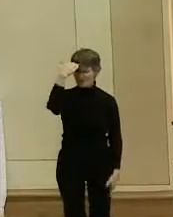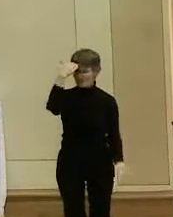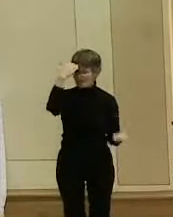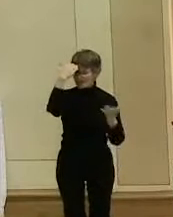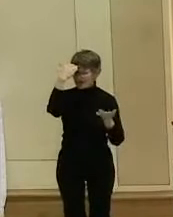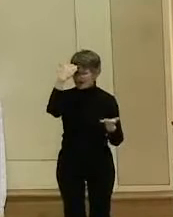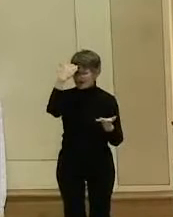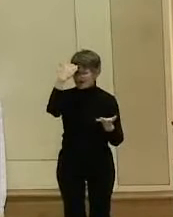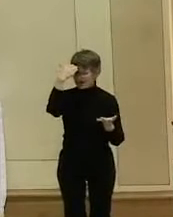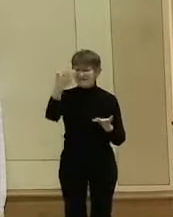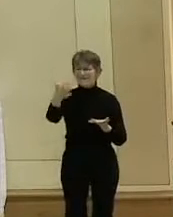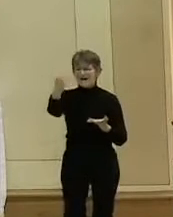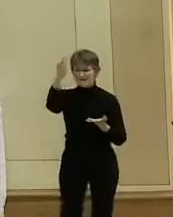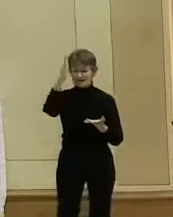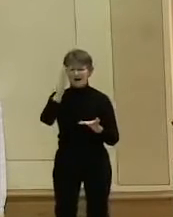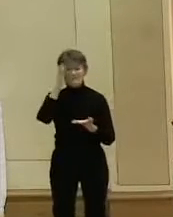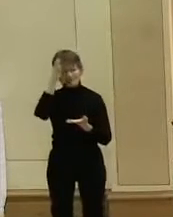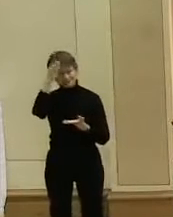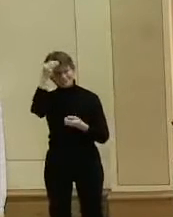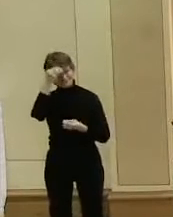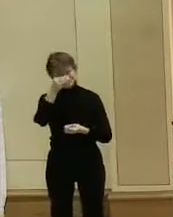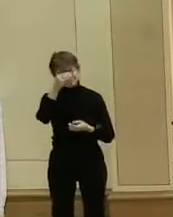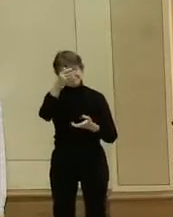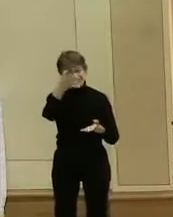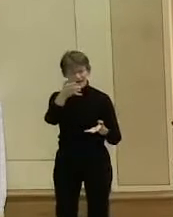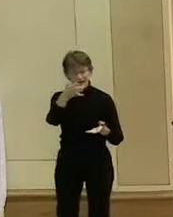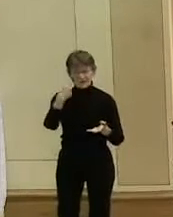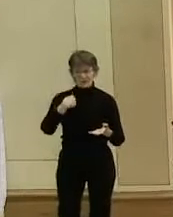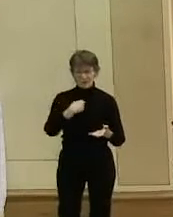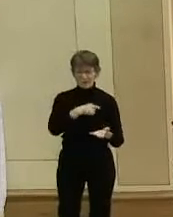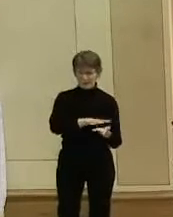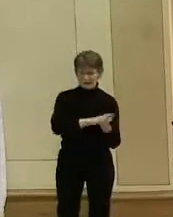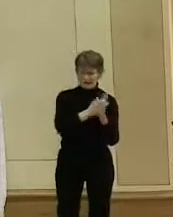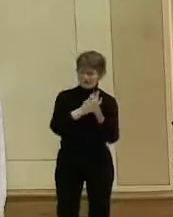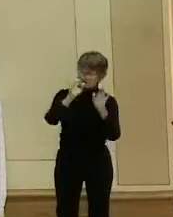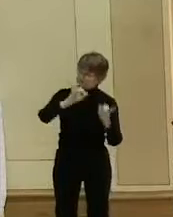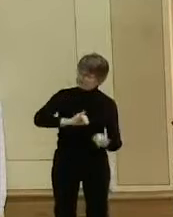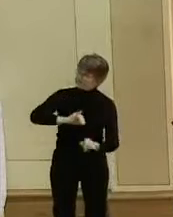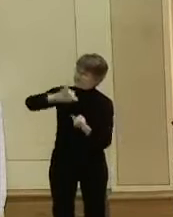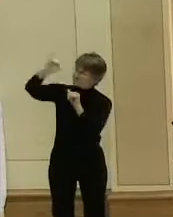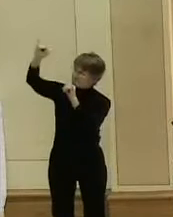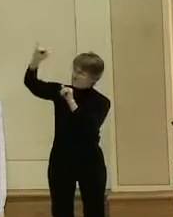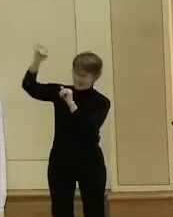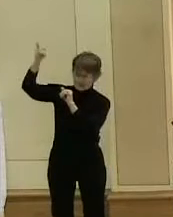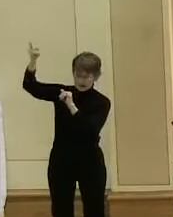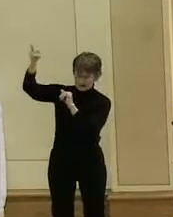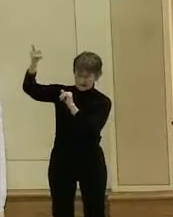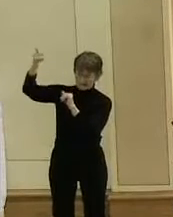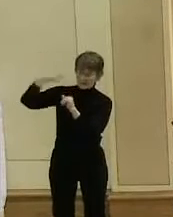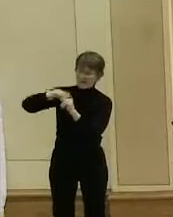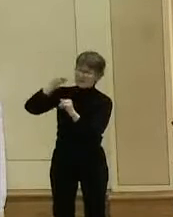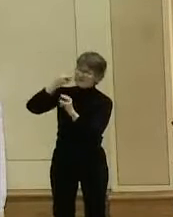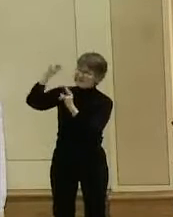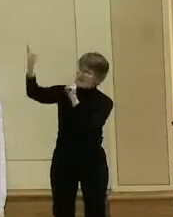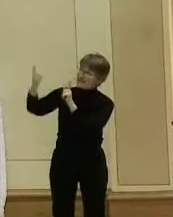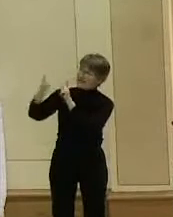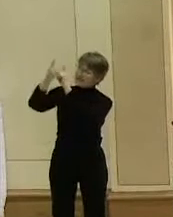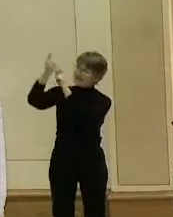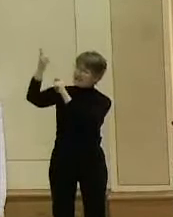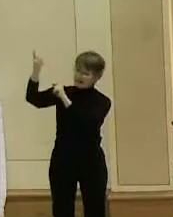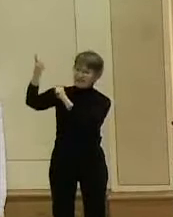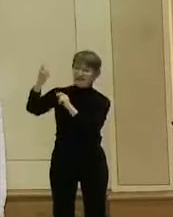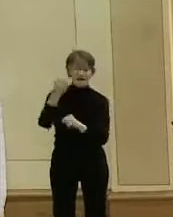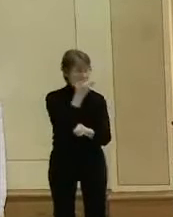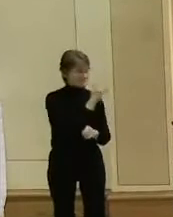is revealed, we shall be like him, for we shall see him as he is.